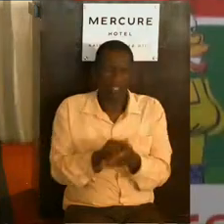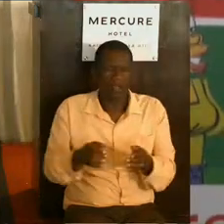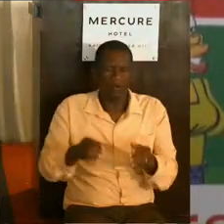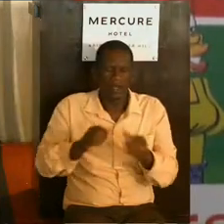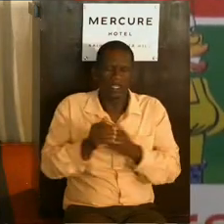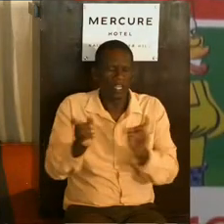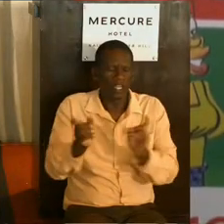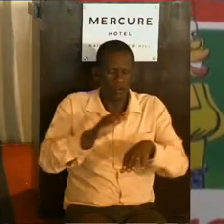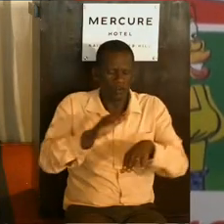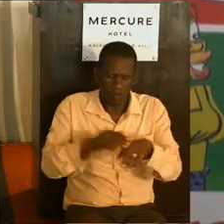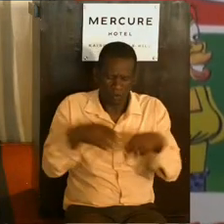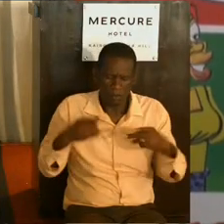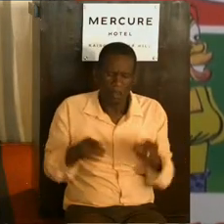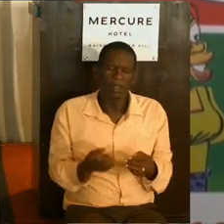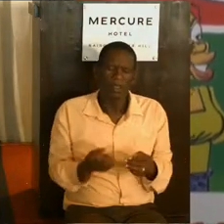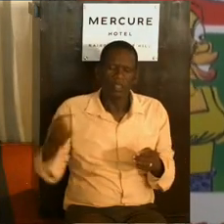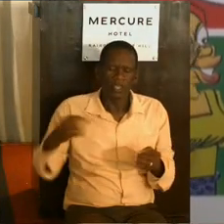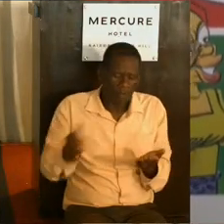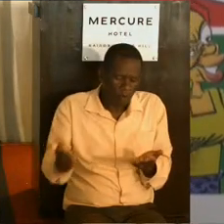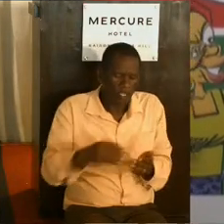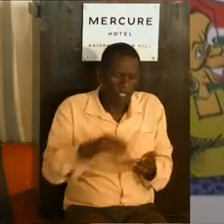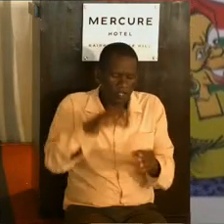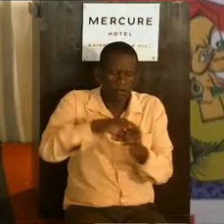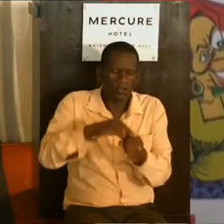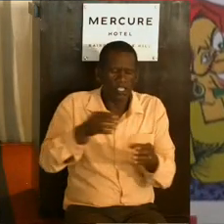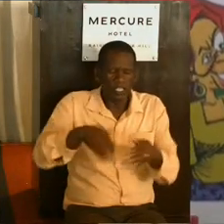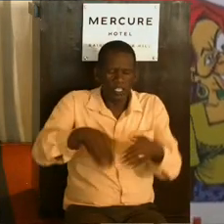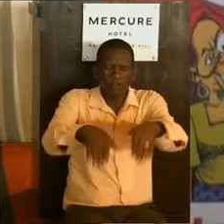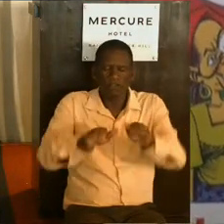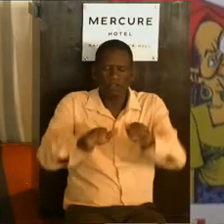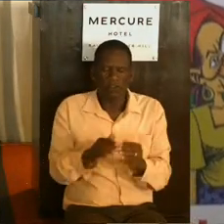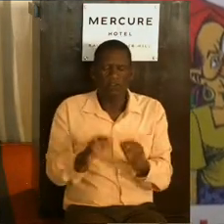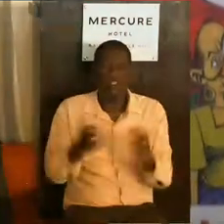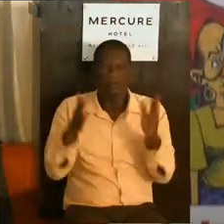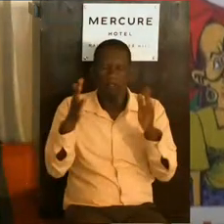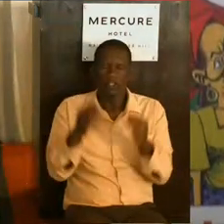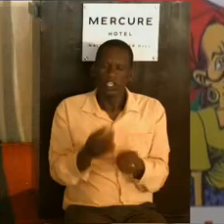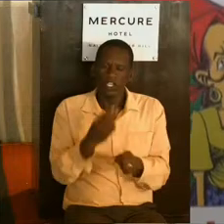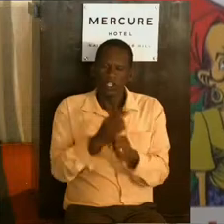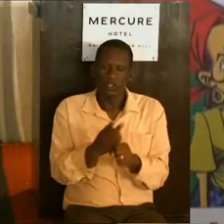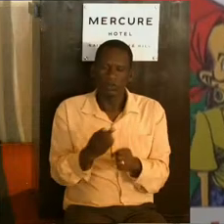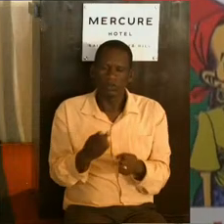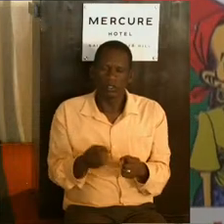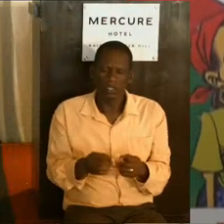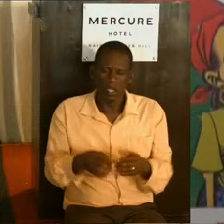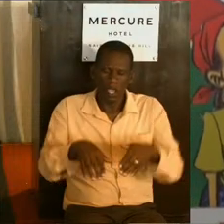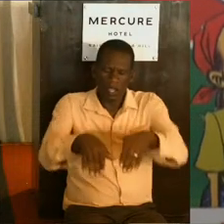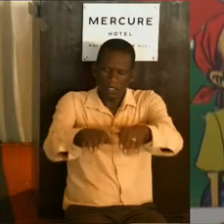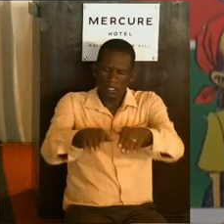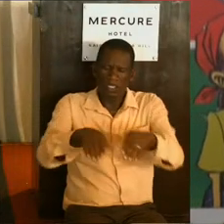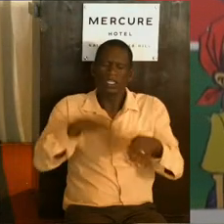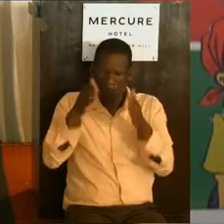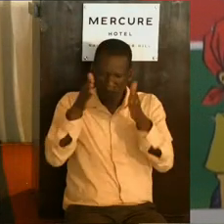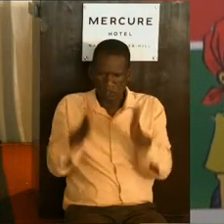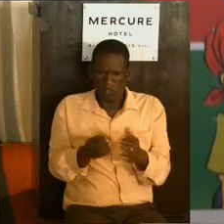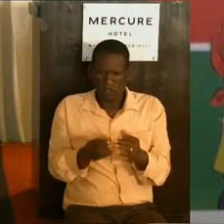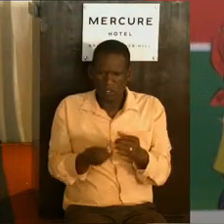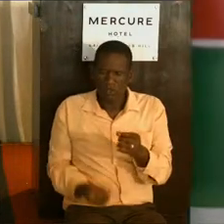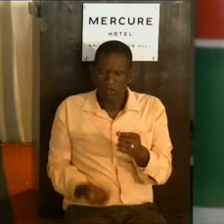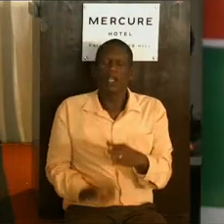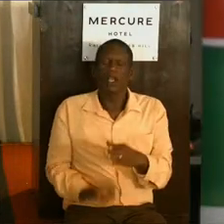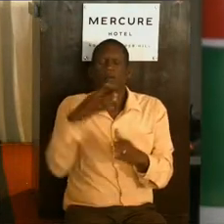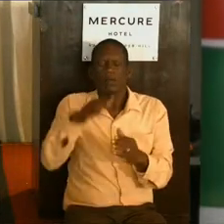come collect votes at the funeral they will use a body in a coffin to resurrect their